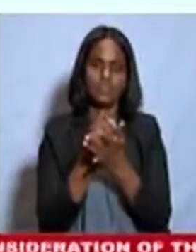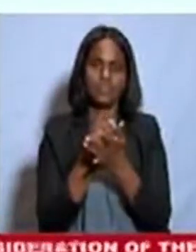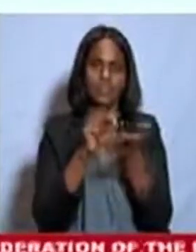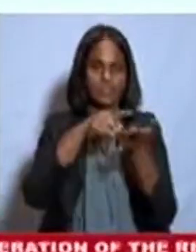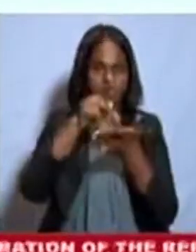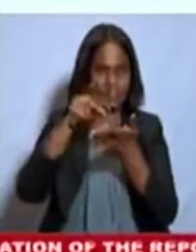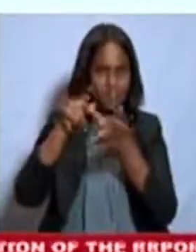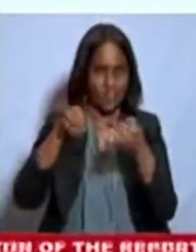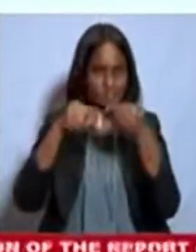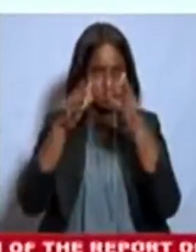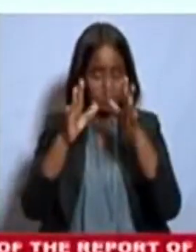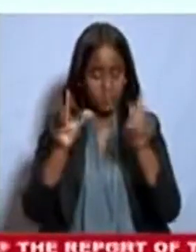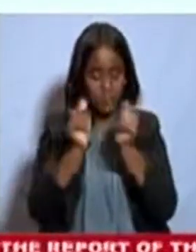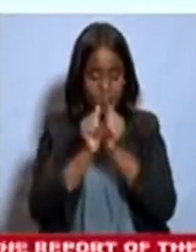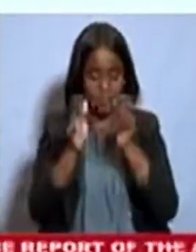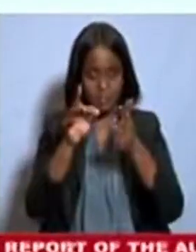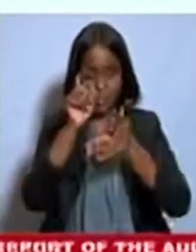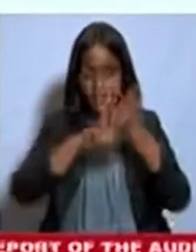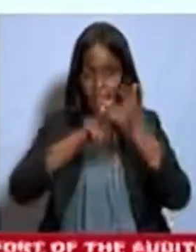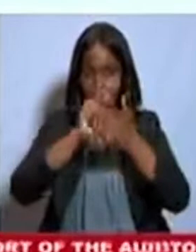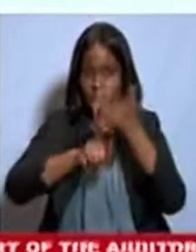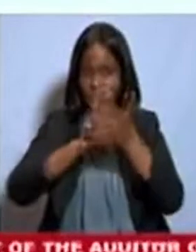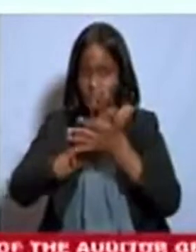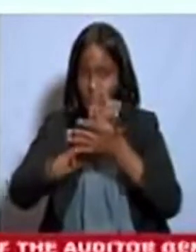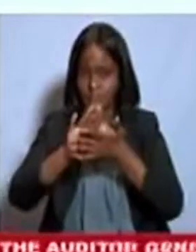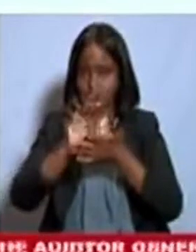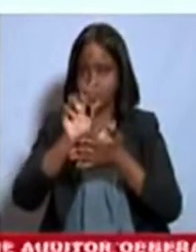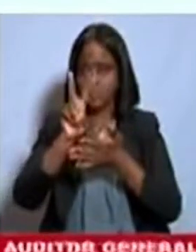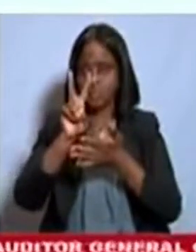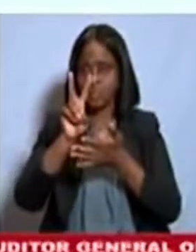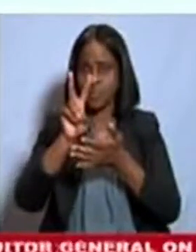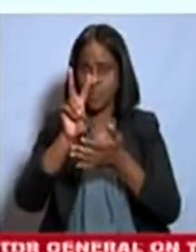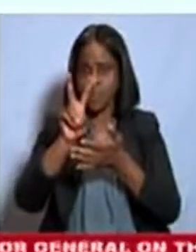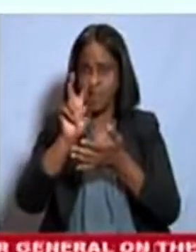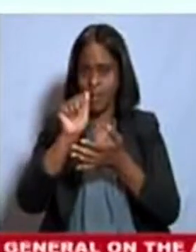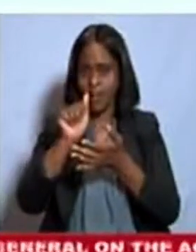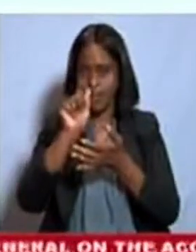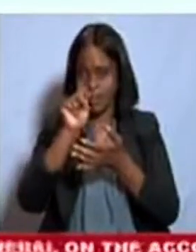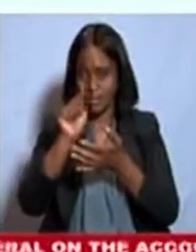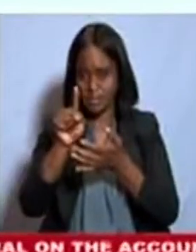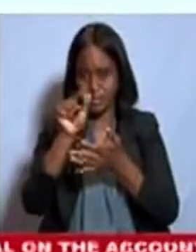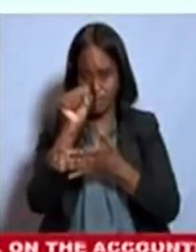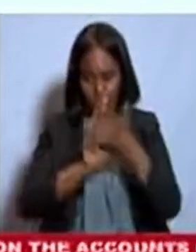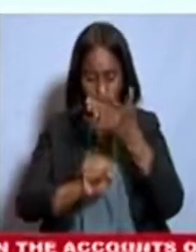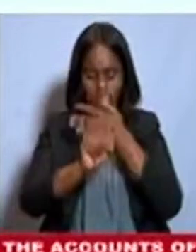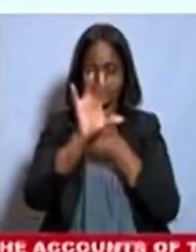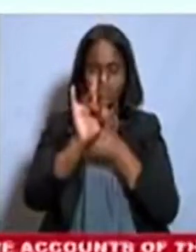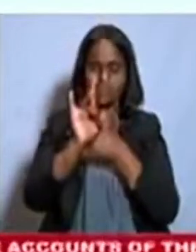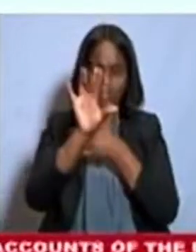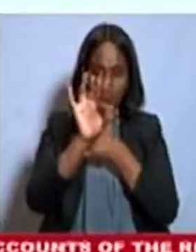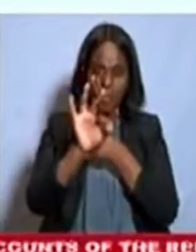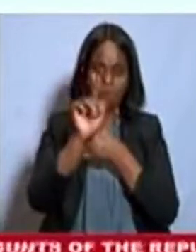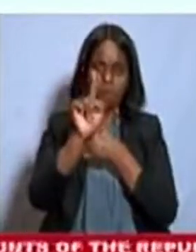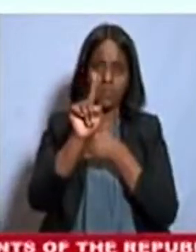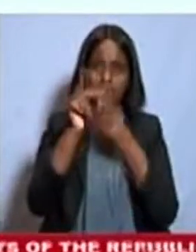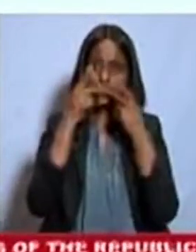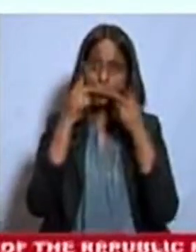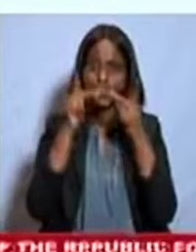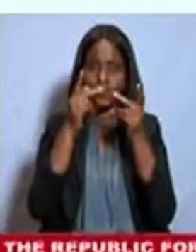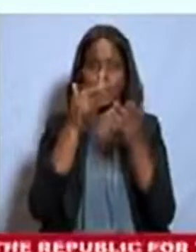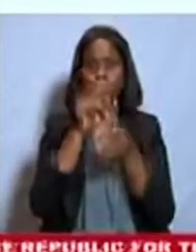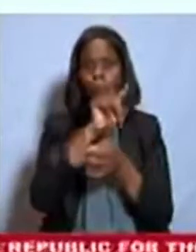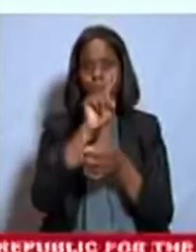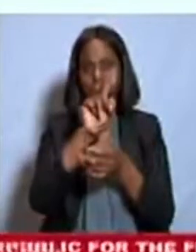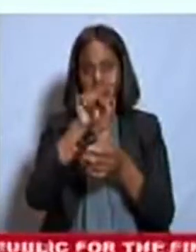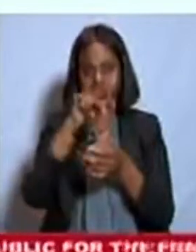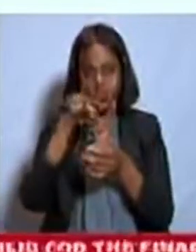Payments to suppliers without tax clearance certificates. Section 89(1) of the Public Procurement Act number 8